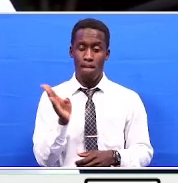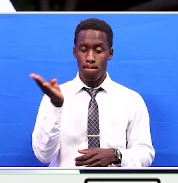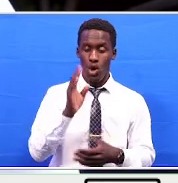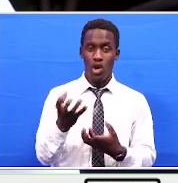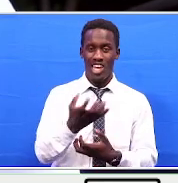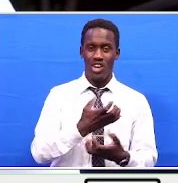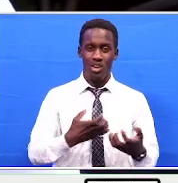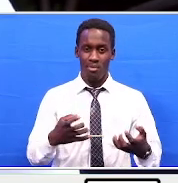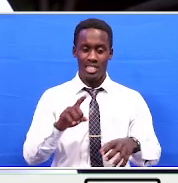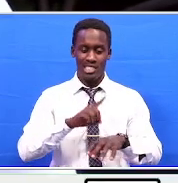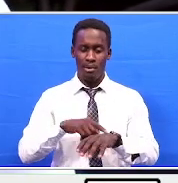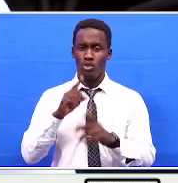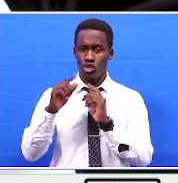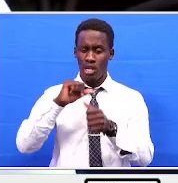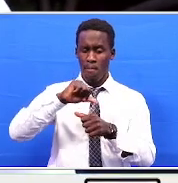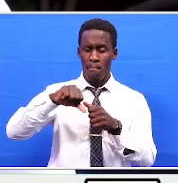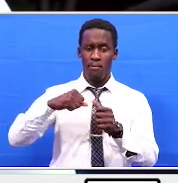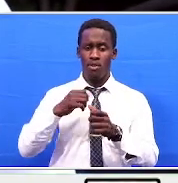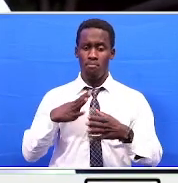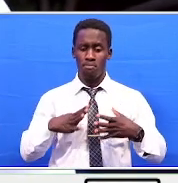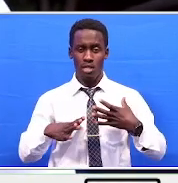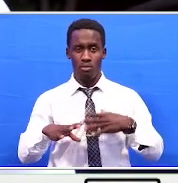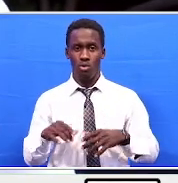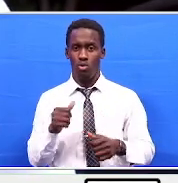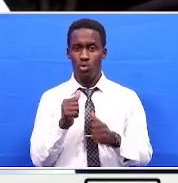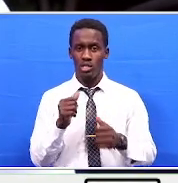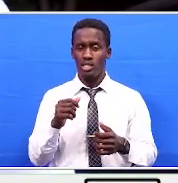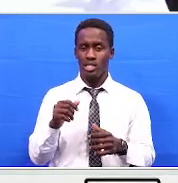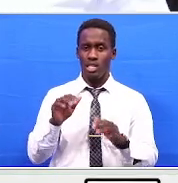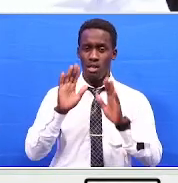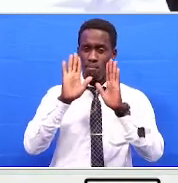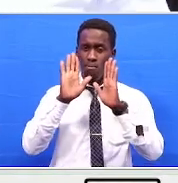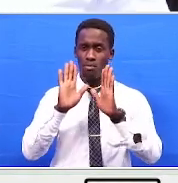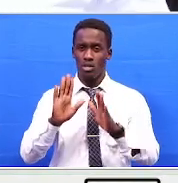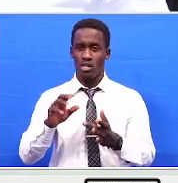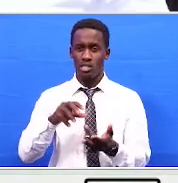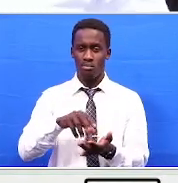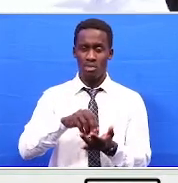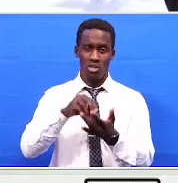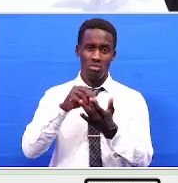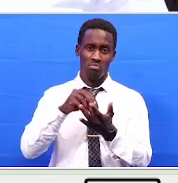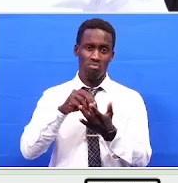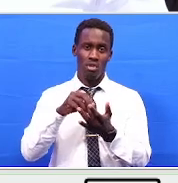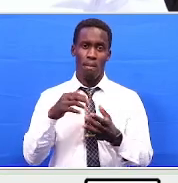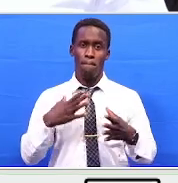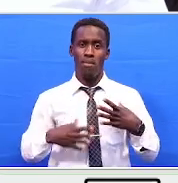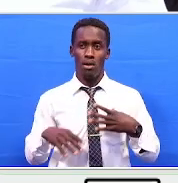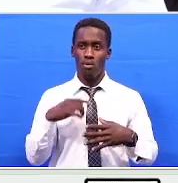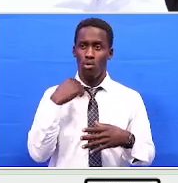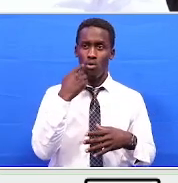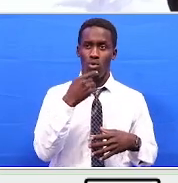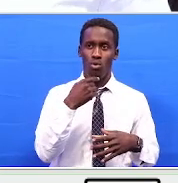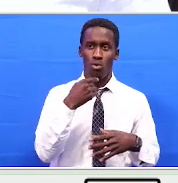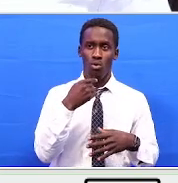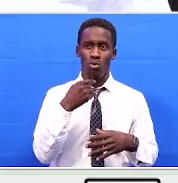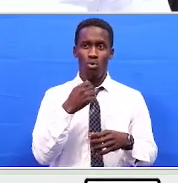talk of the personnel, that's one of the most critical. The people, you know, who are expected to work on